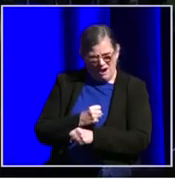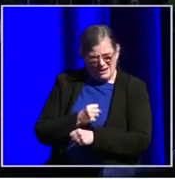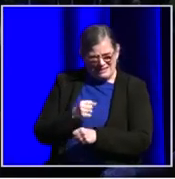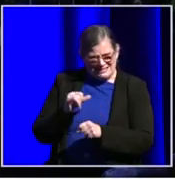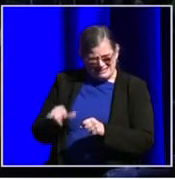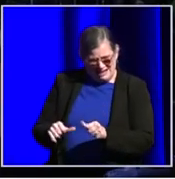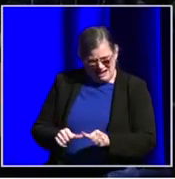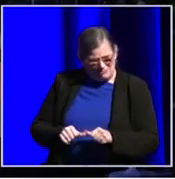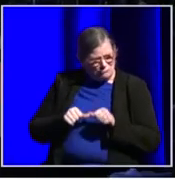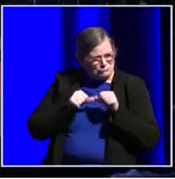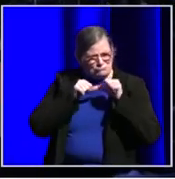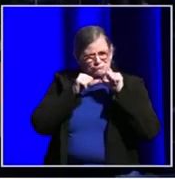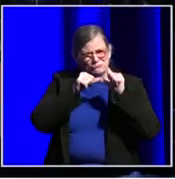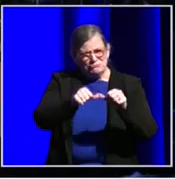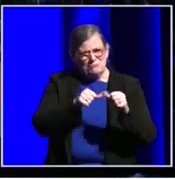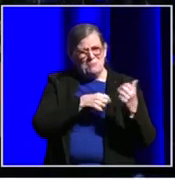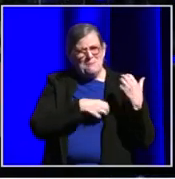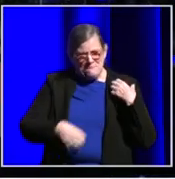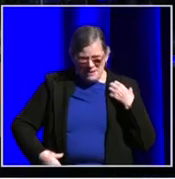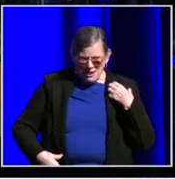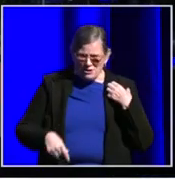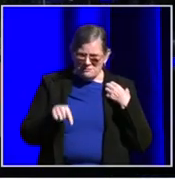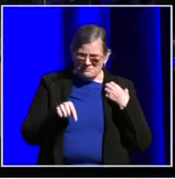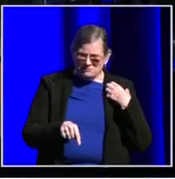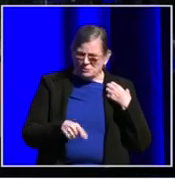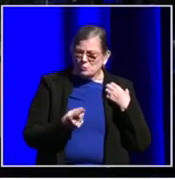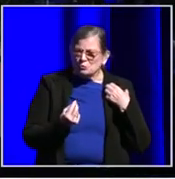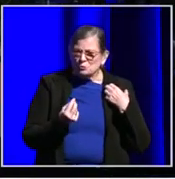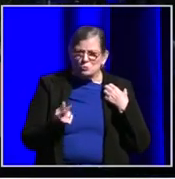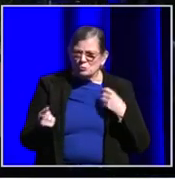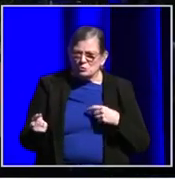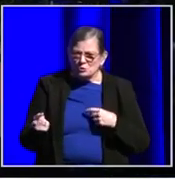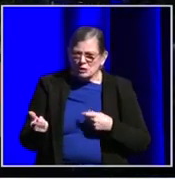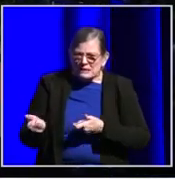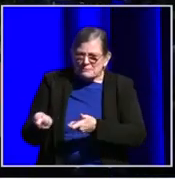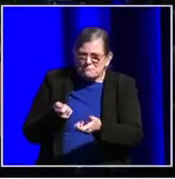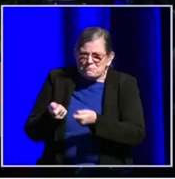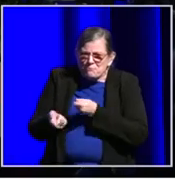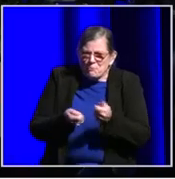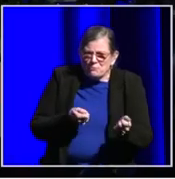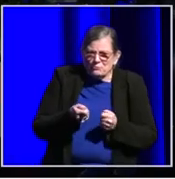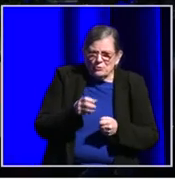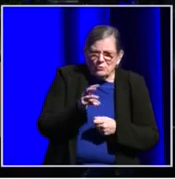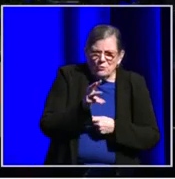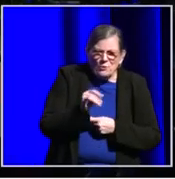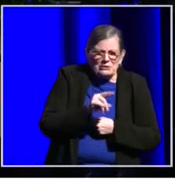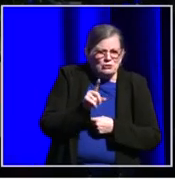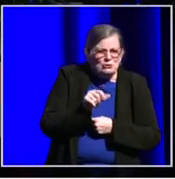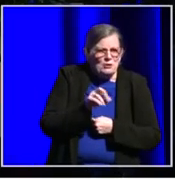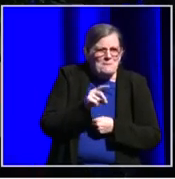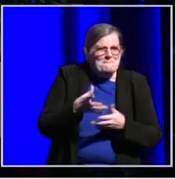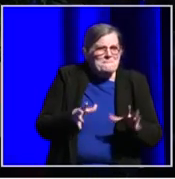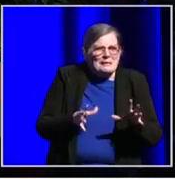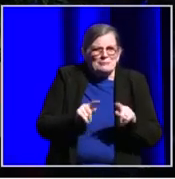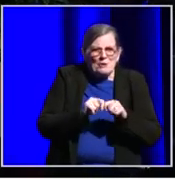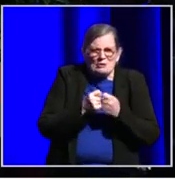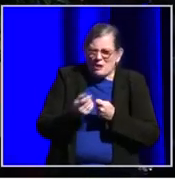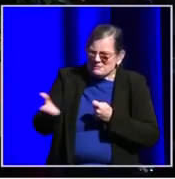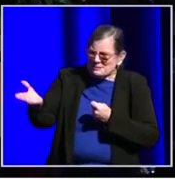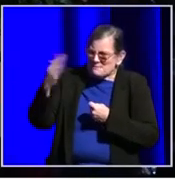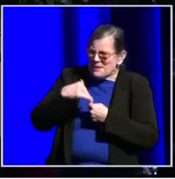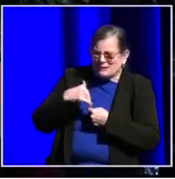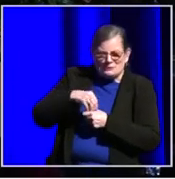When he enticed the Wizards to come to downtown DC and brought with it new employers